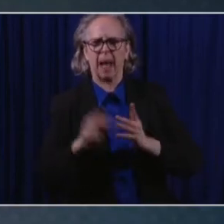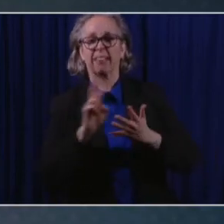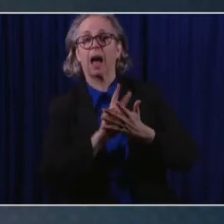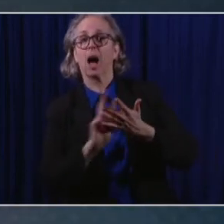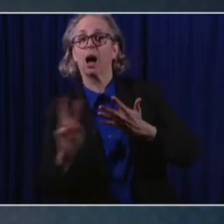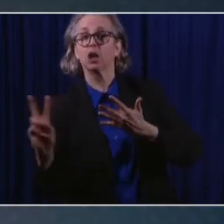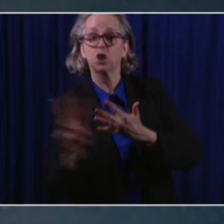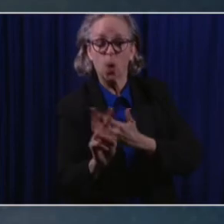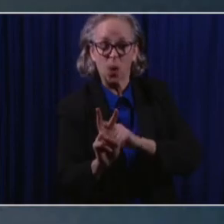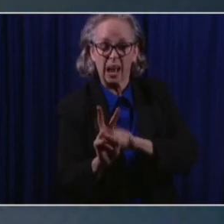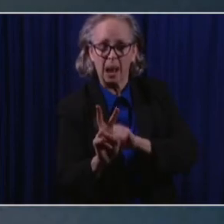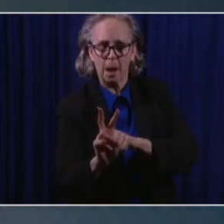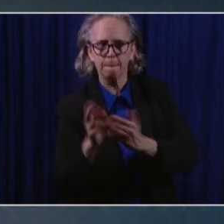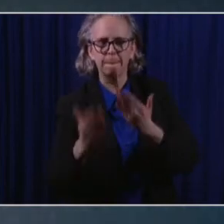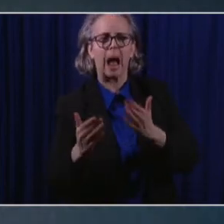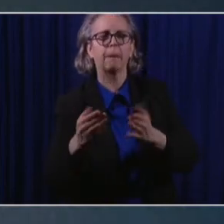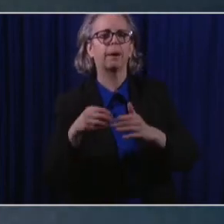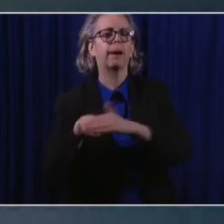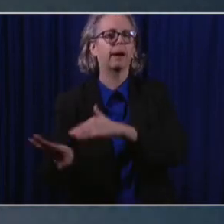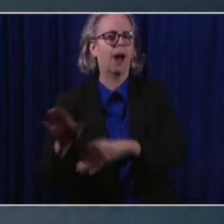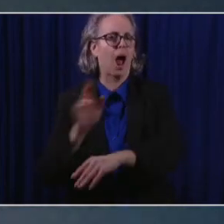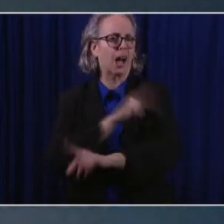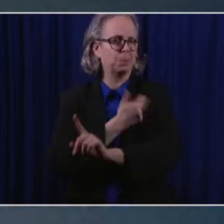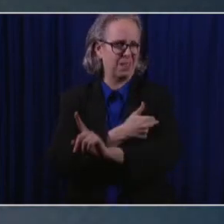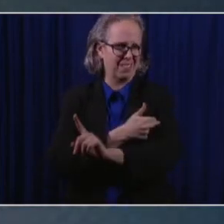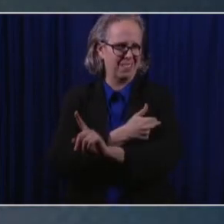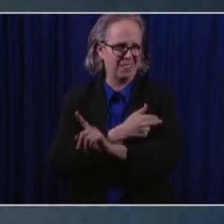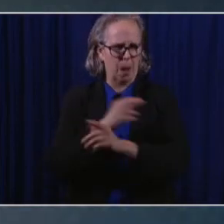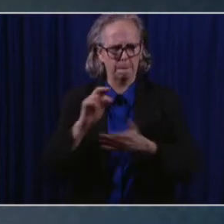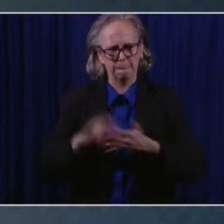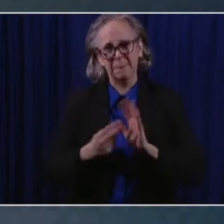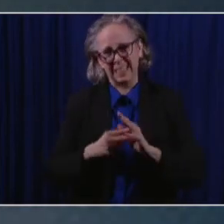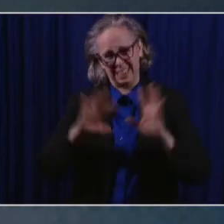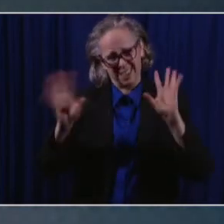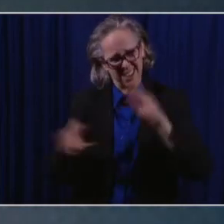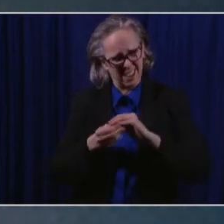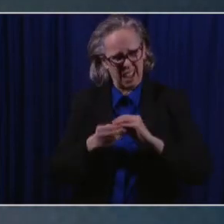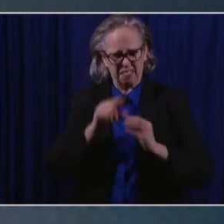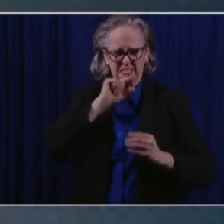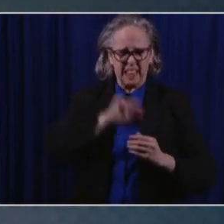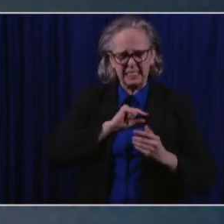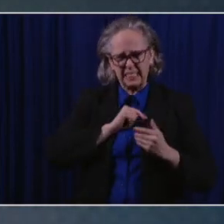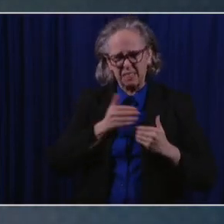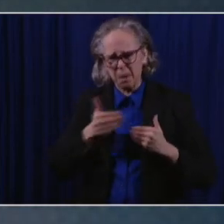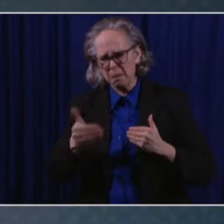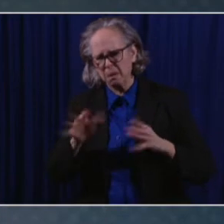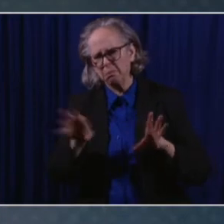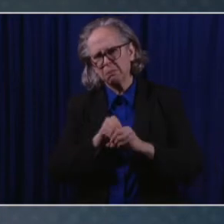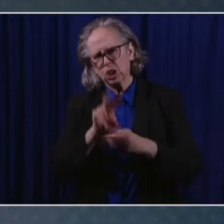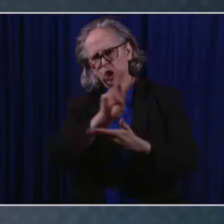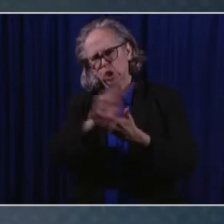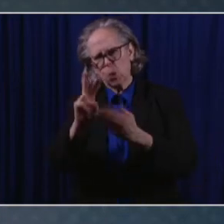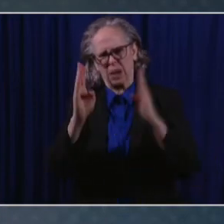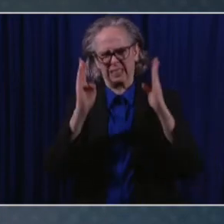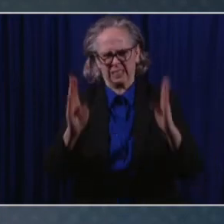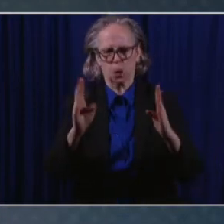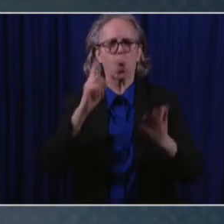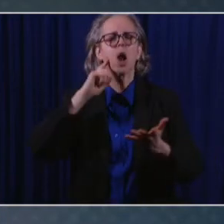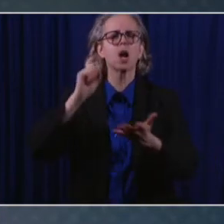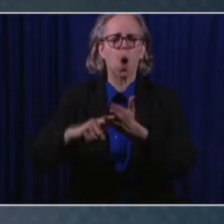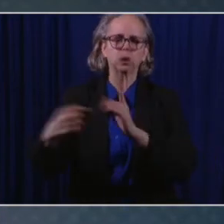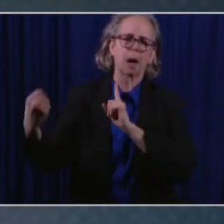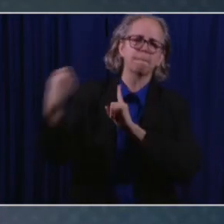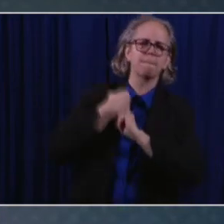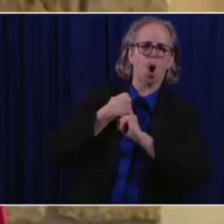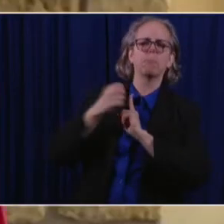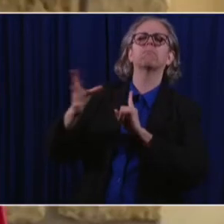relatively severe. So we would expect to see the hospitalizations follow in 2 weeks. And I would just add that you start